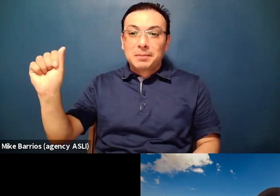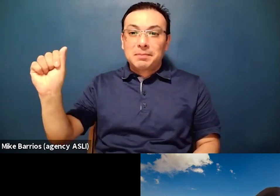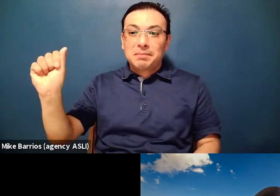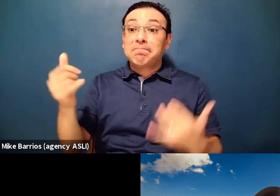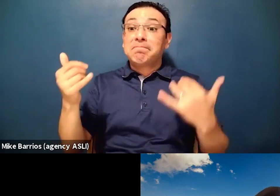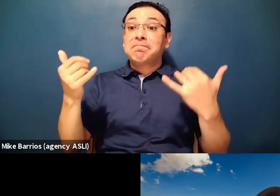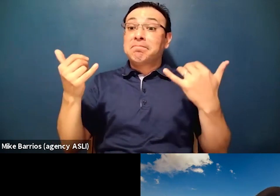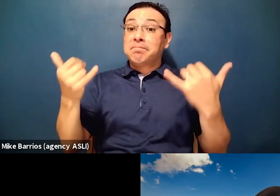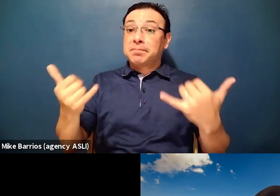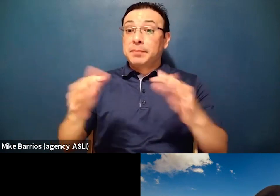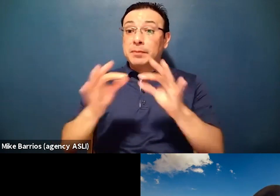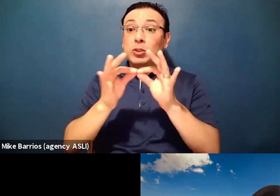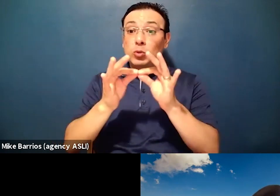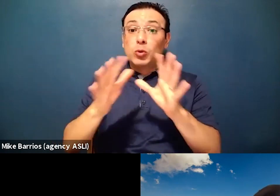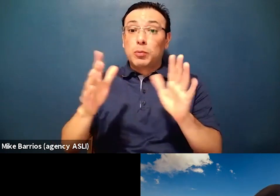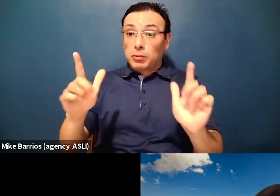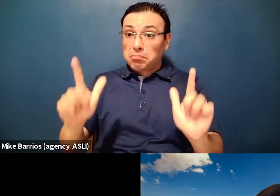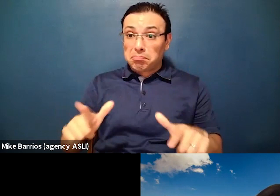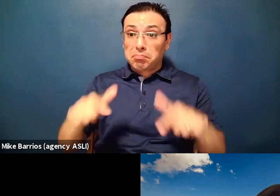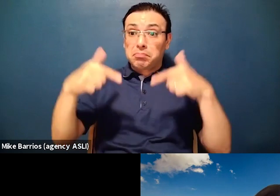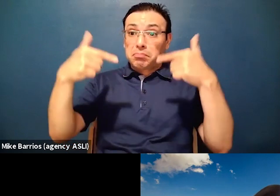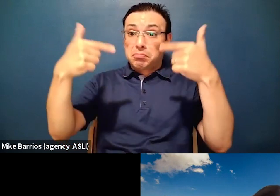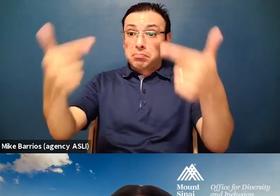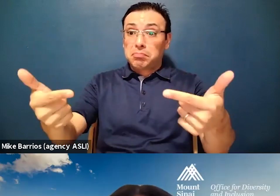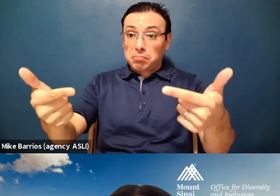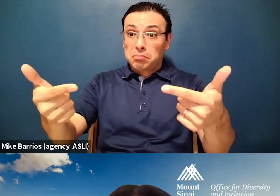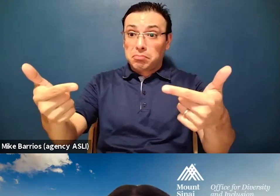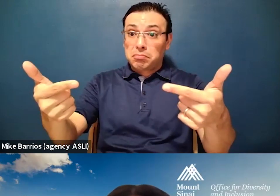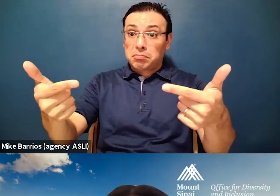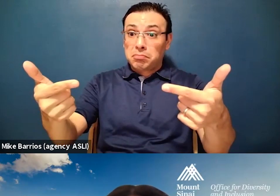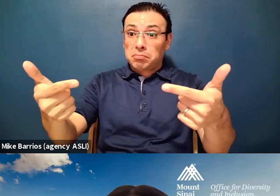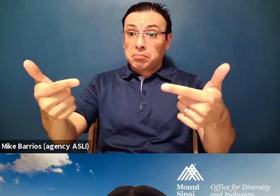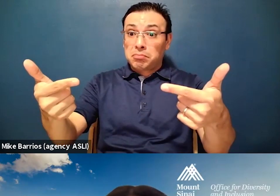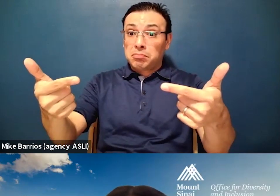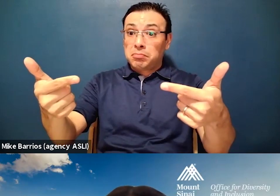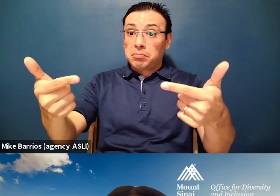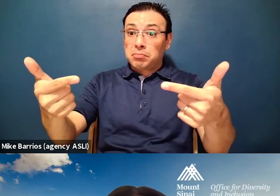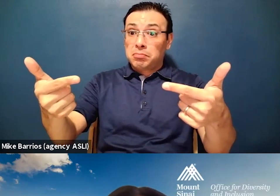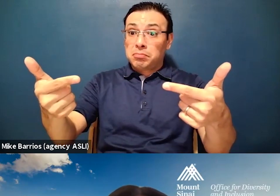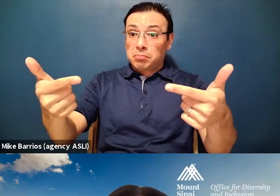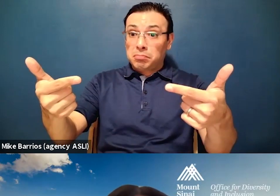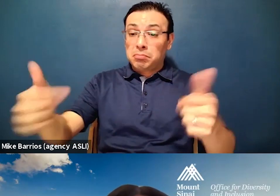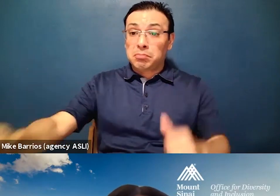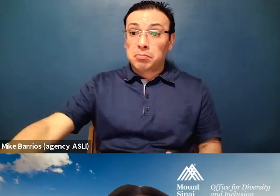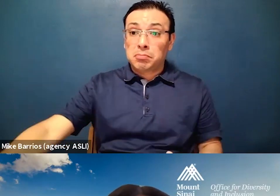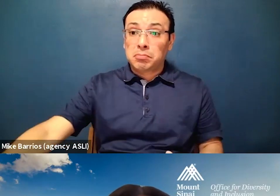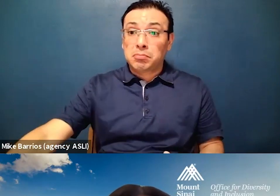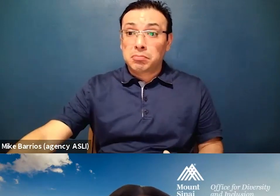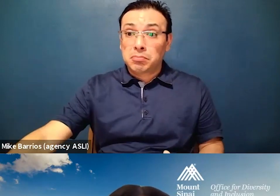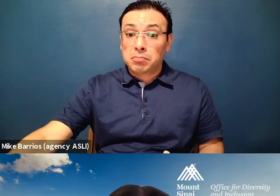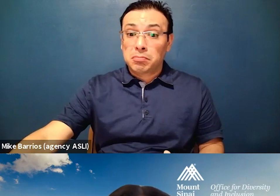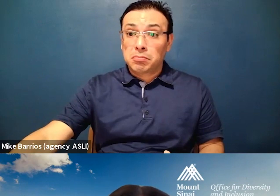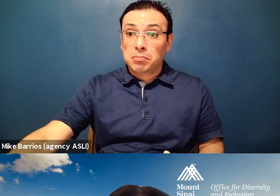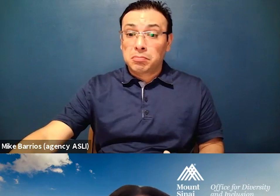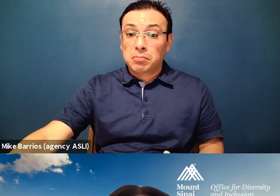group. Have you, from the disability community, have you heard any concerns about